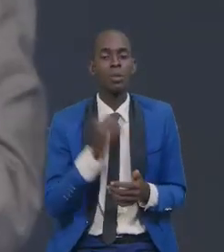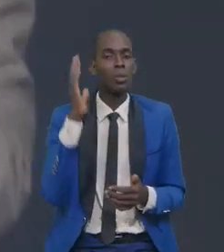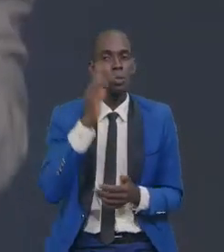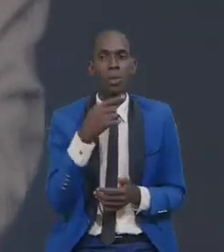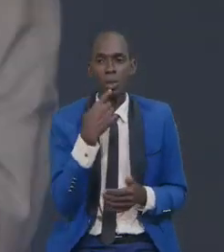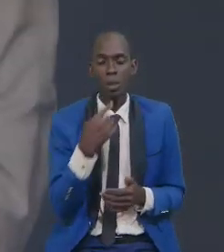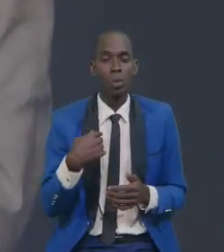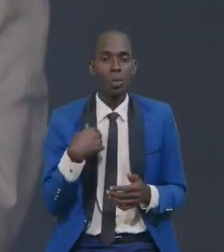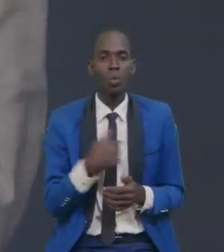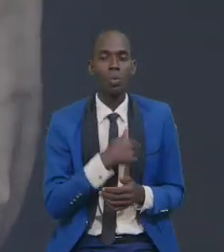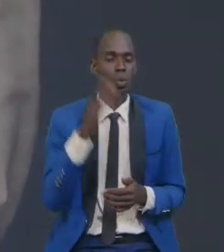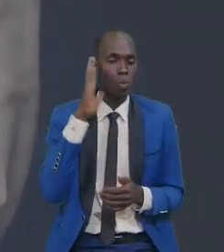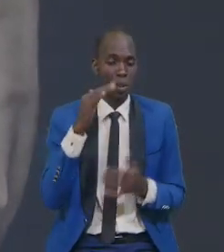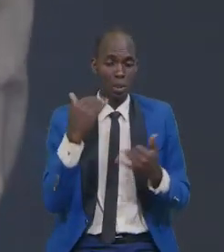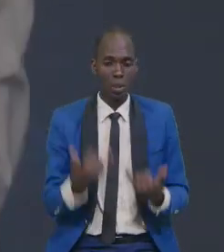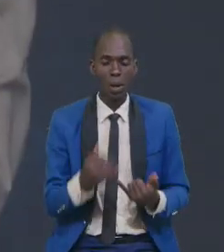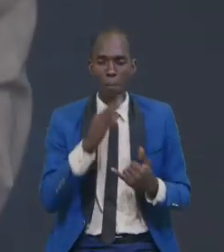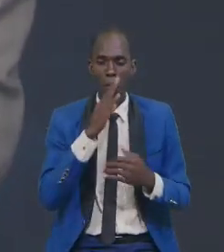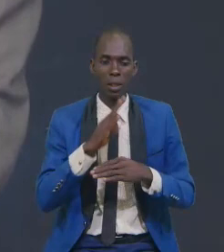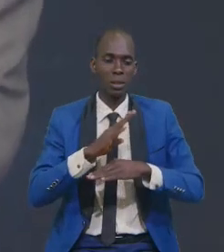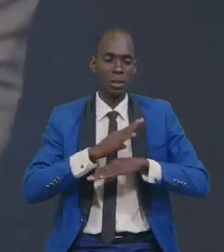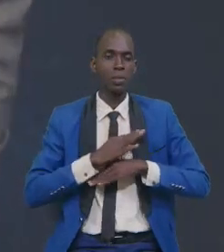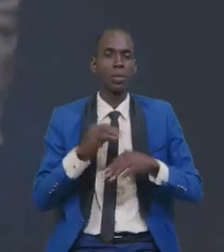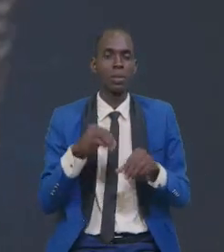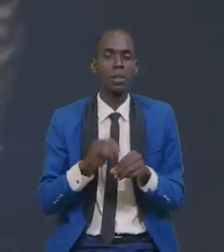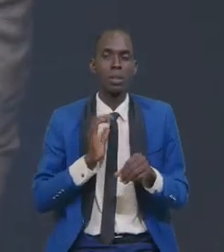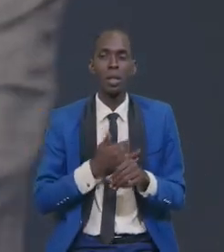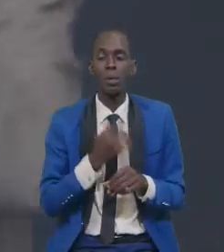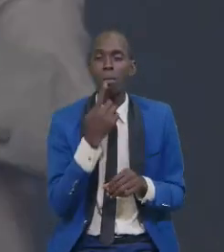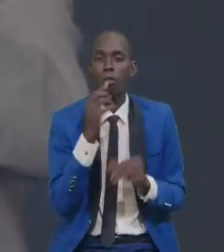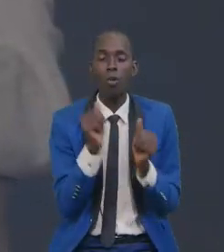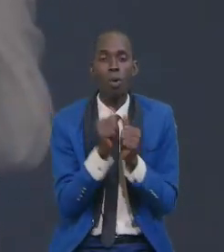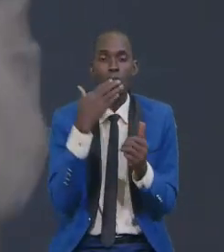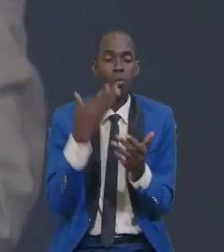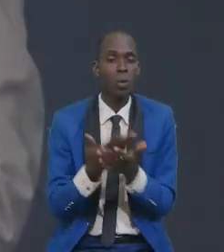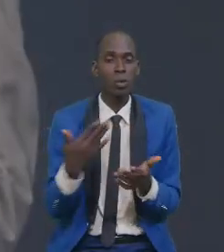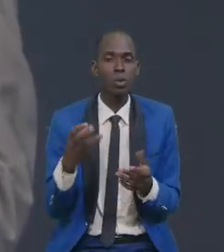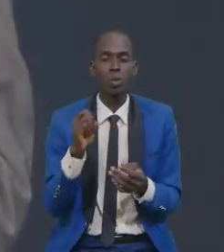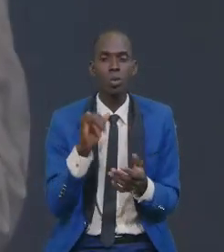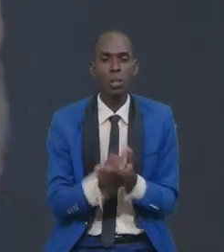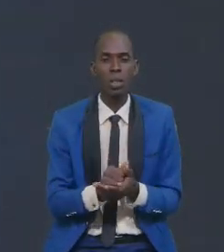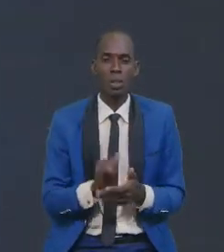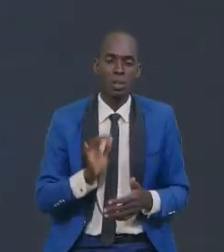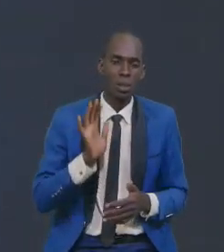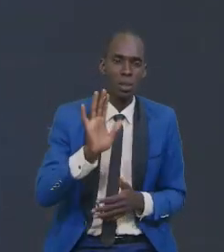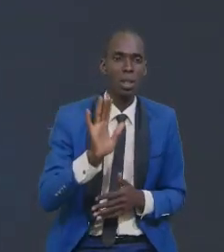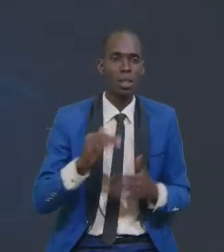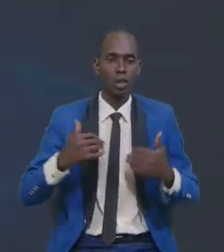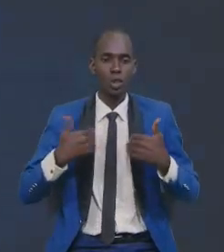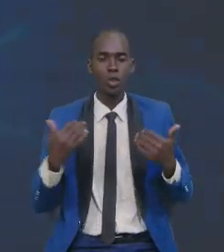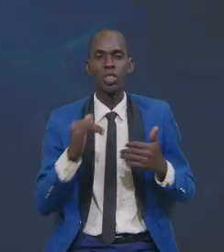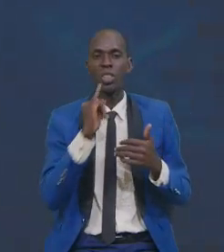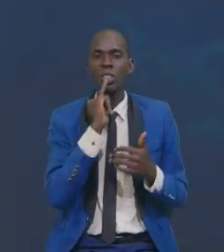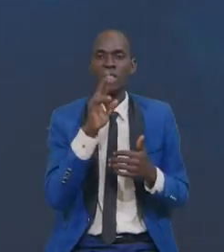be satisfied in our mouth with good things, so that my youth is renewed like